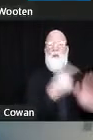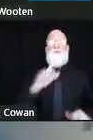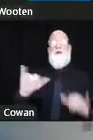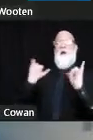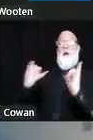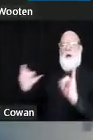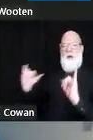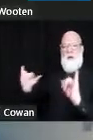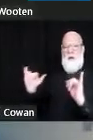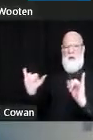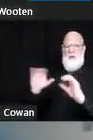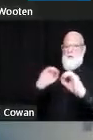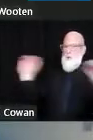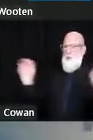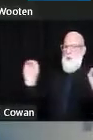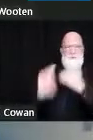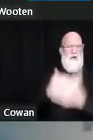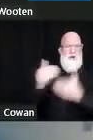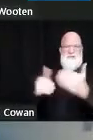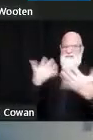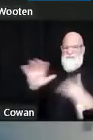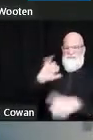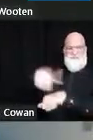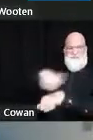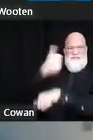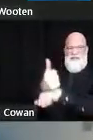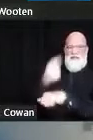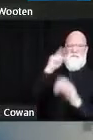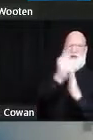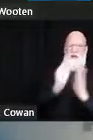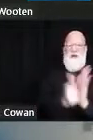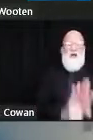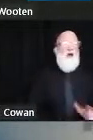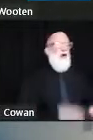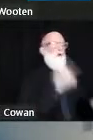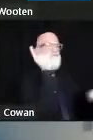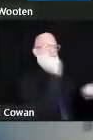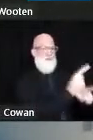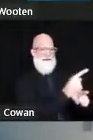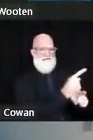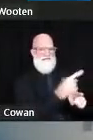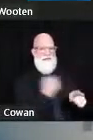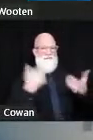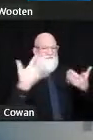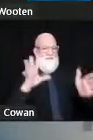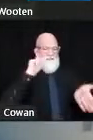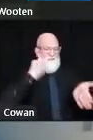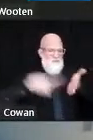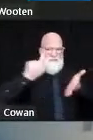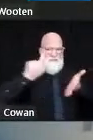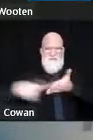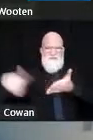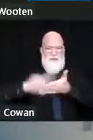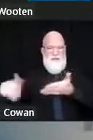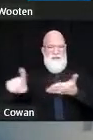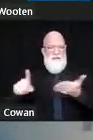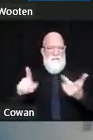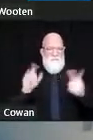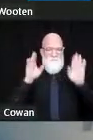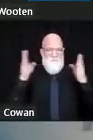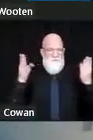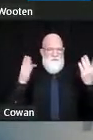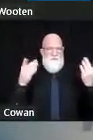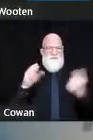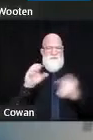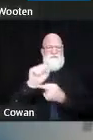there's nothing I mean these things have already been checked twice and one of one of the things of the settlement agreement that has just been completely mischaracterized to a point of